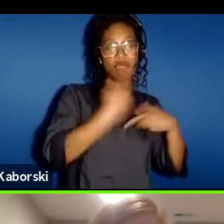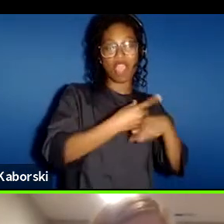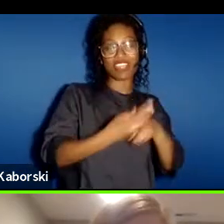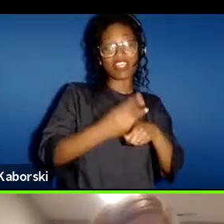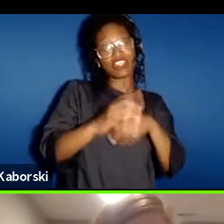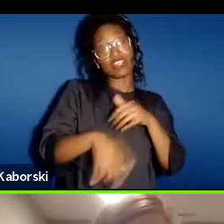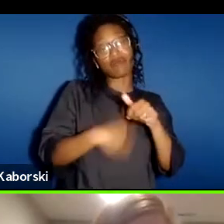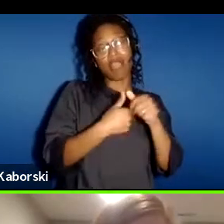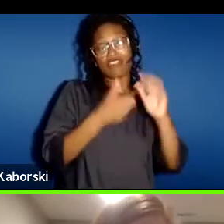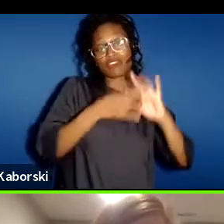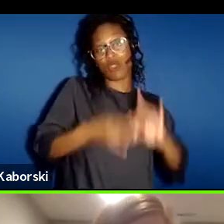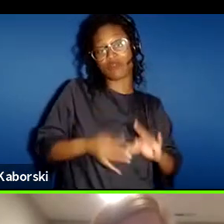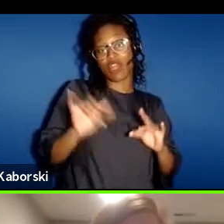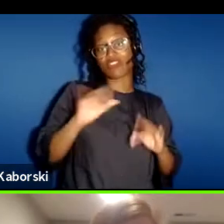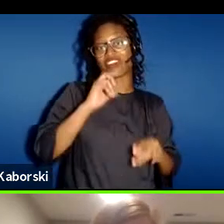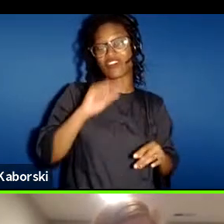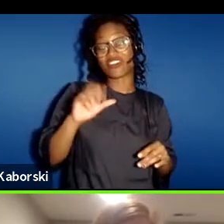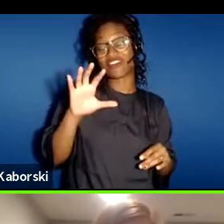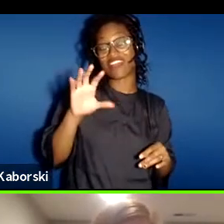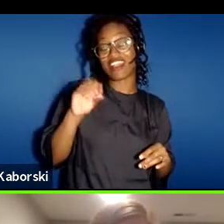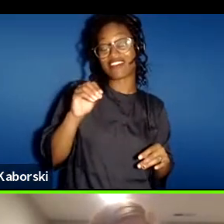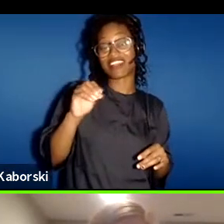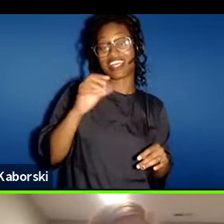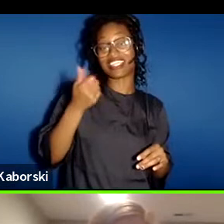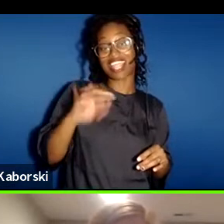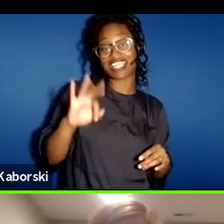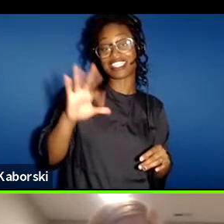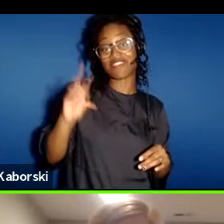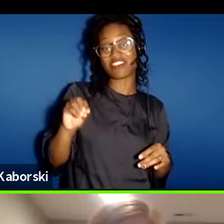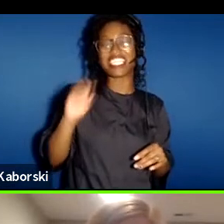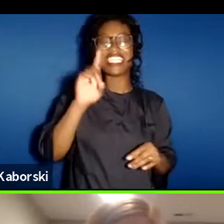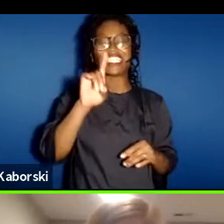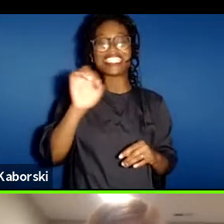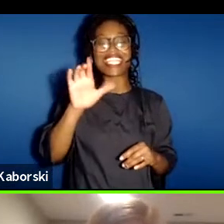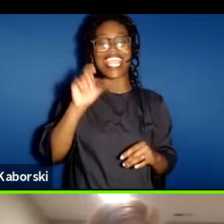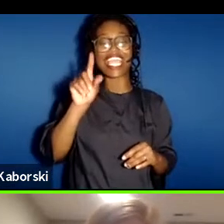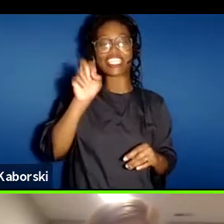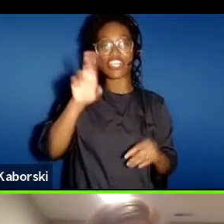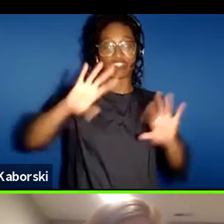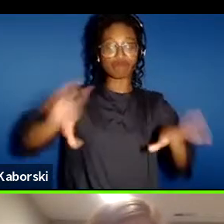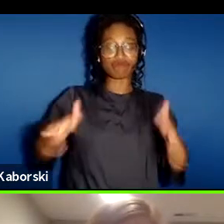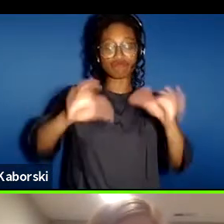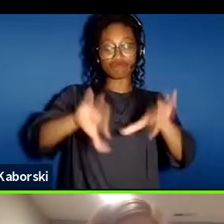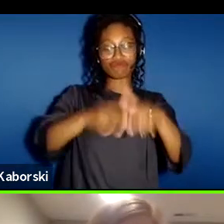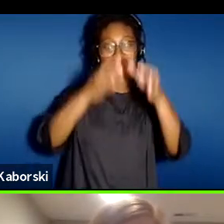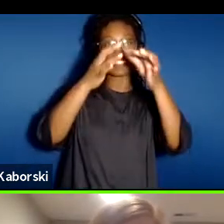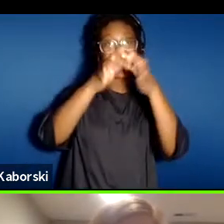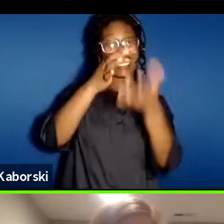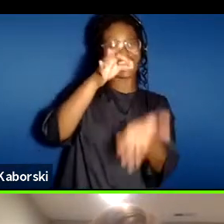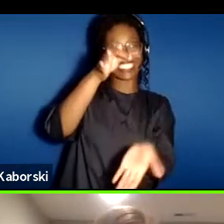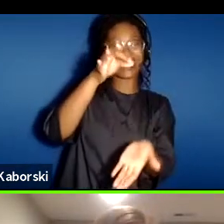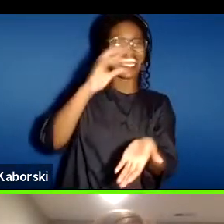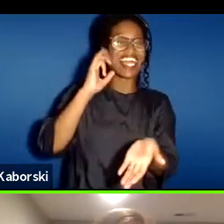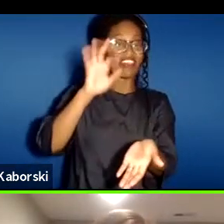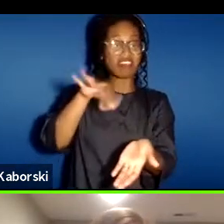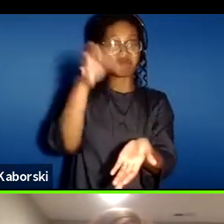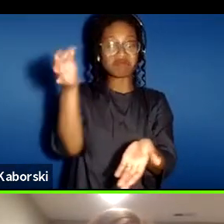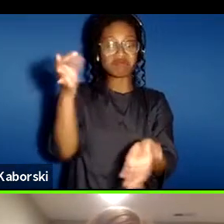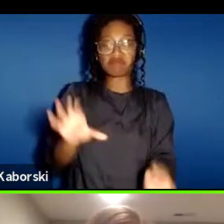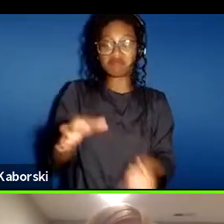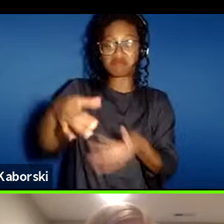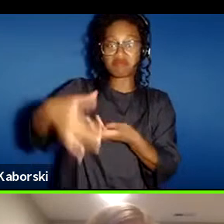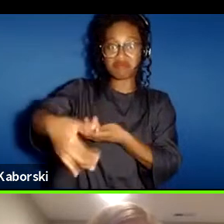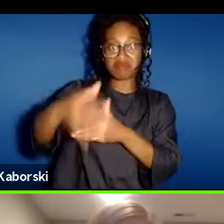as in the 1950s, these different decanter shapes were very popular. And Zach, I don't know if that's where you were coming from too, of like brands having